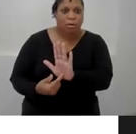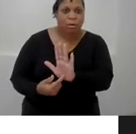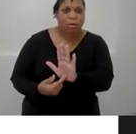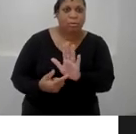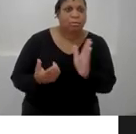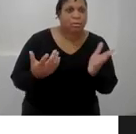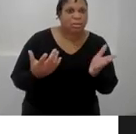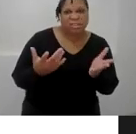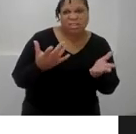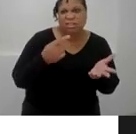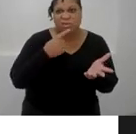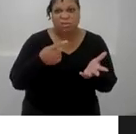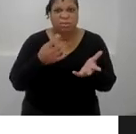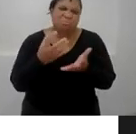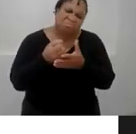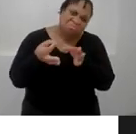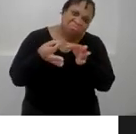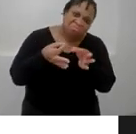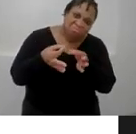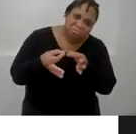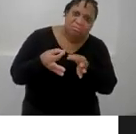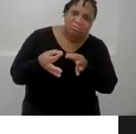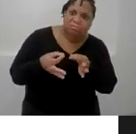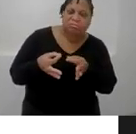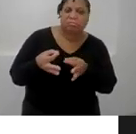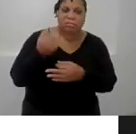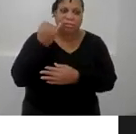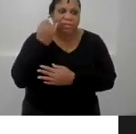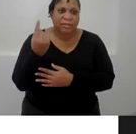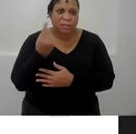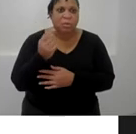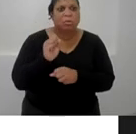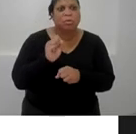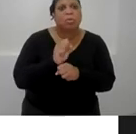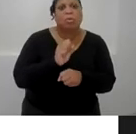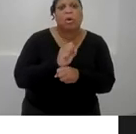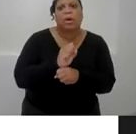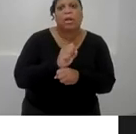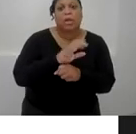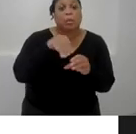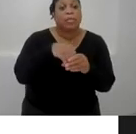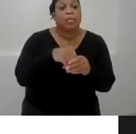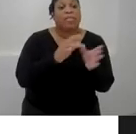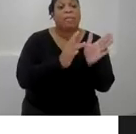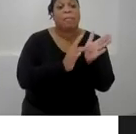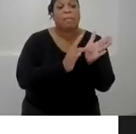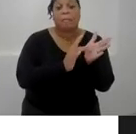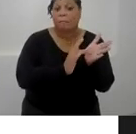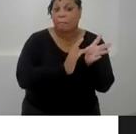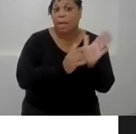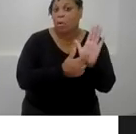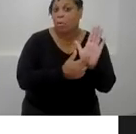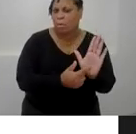some of the sorts of descriptions that if somebody was working within the medical model, they might be talking